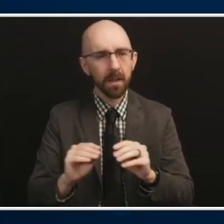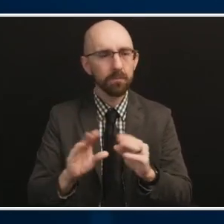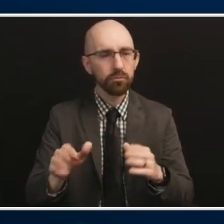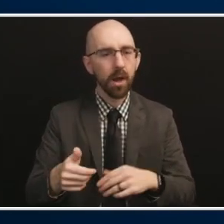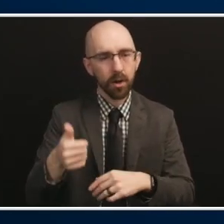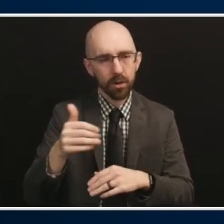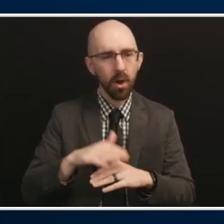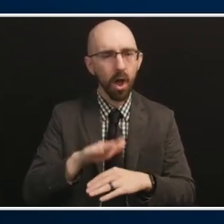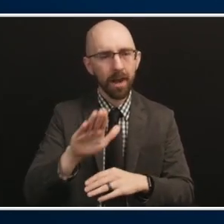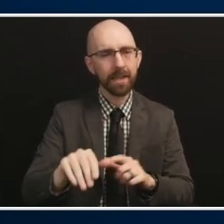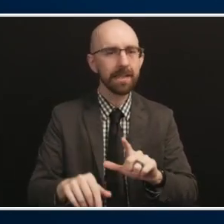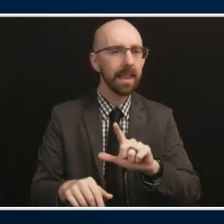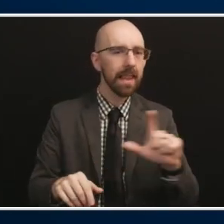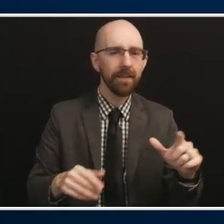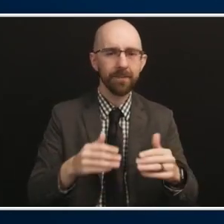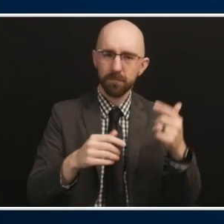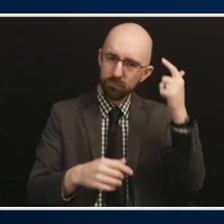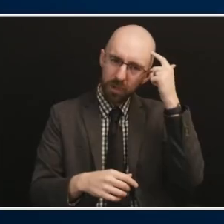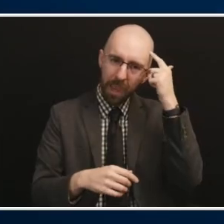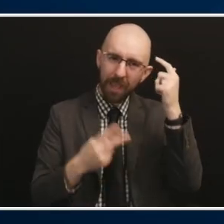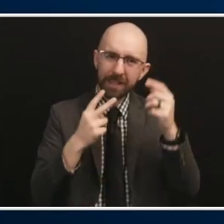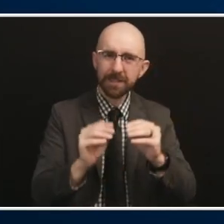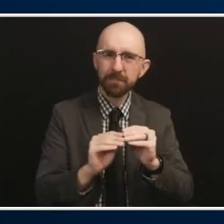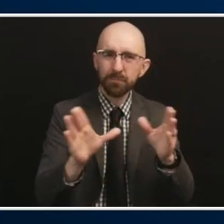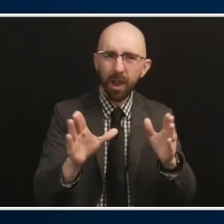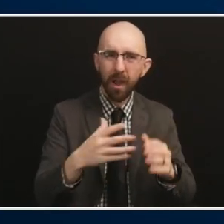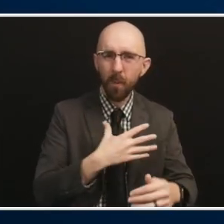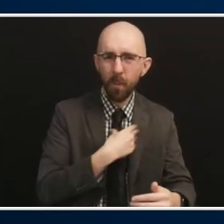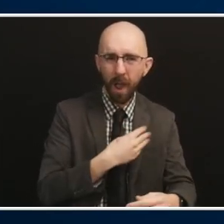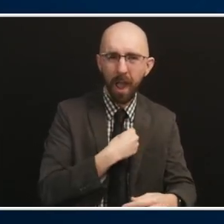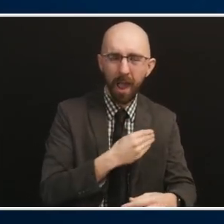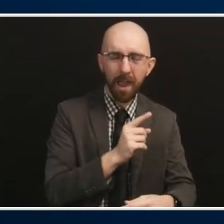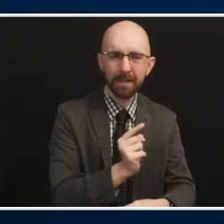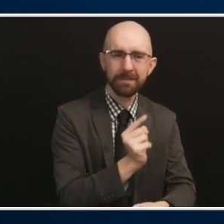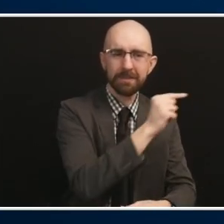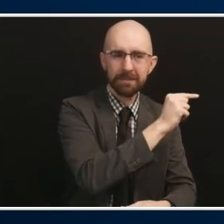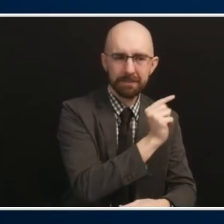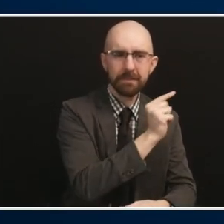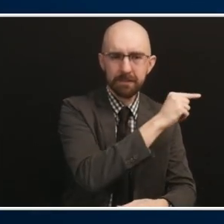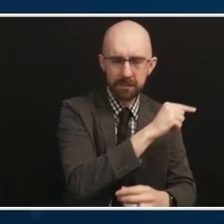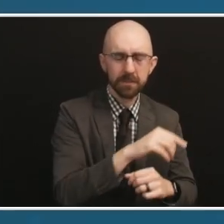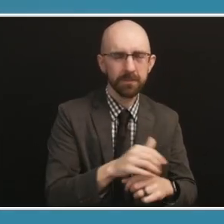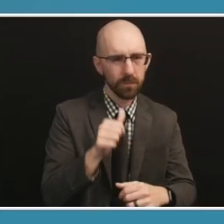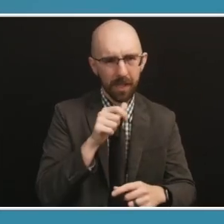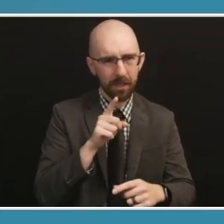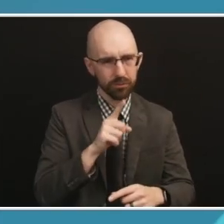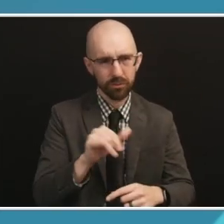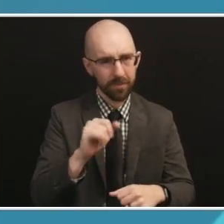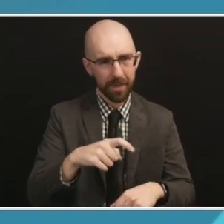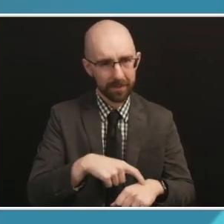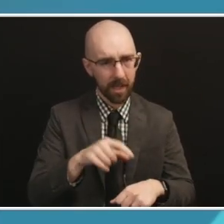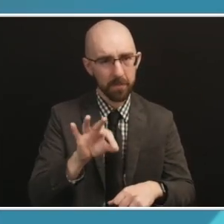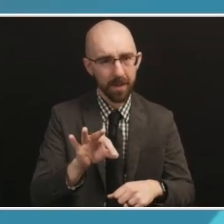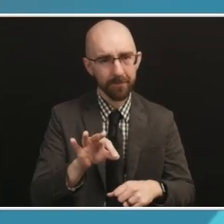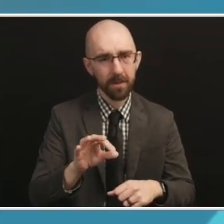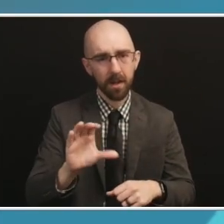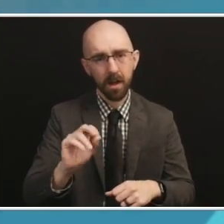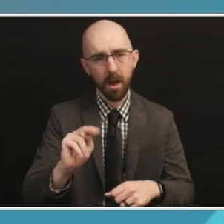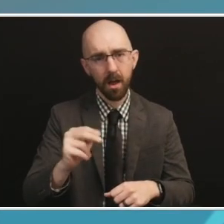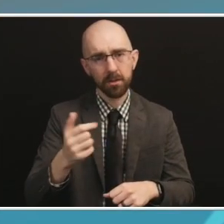left side of his brain. And so we knew something was going on there. We weren't sure at the time if it was a congenital malformation or some kind